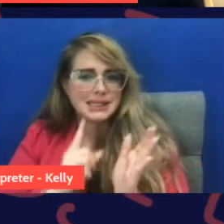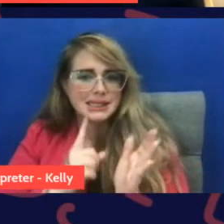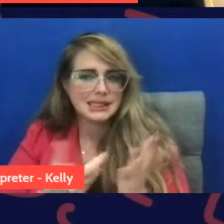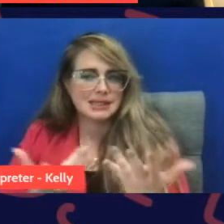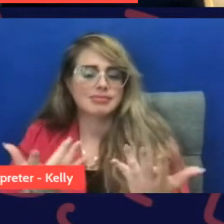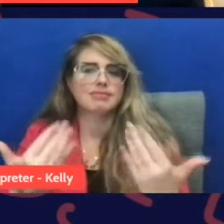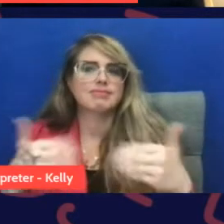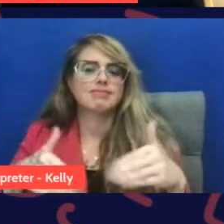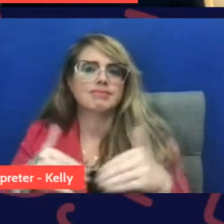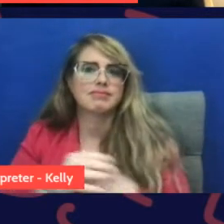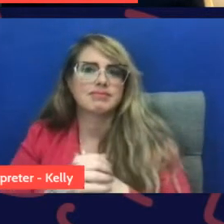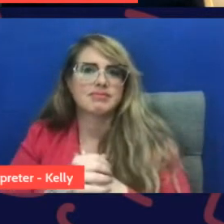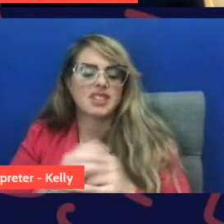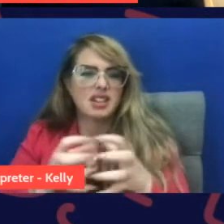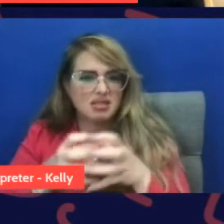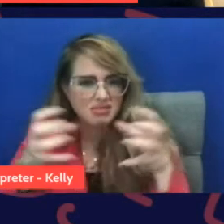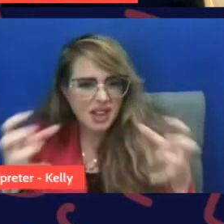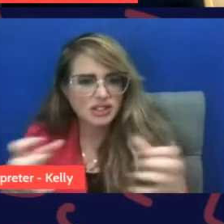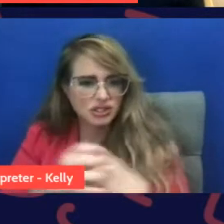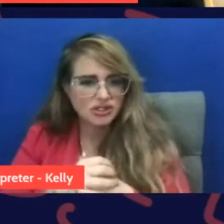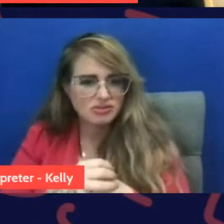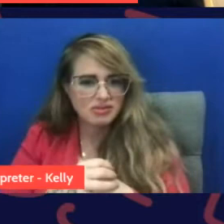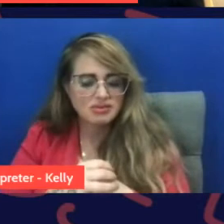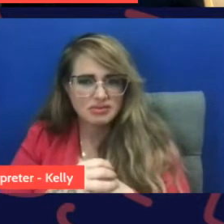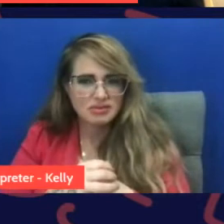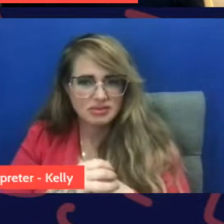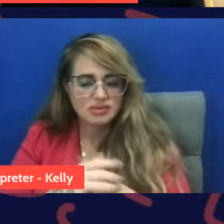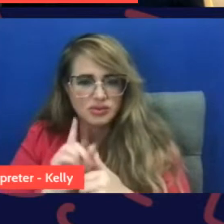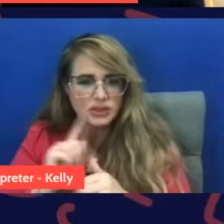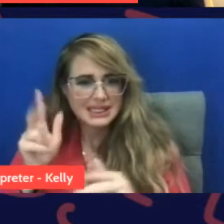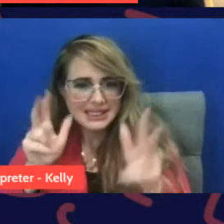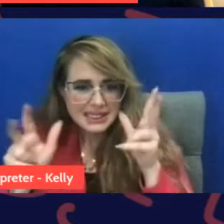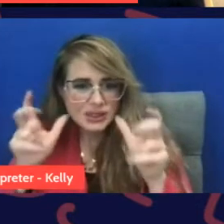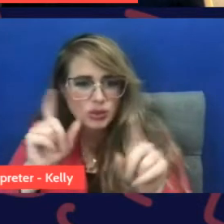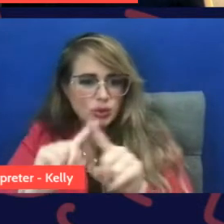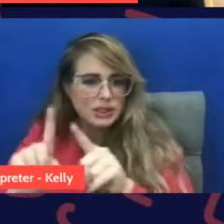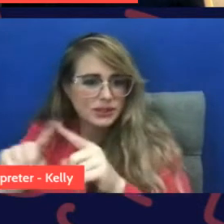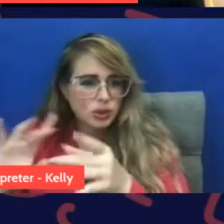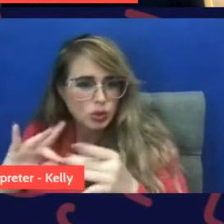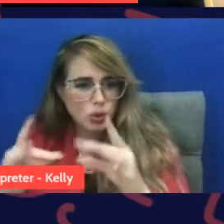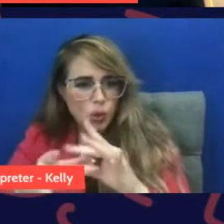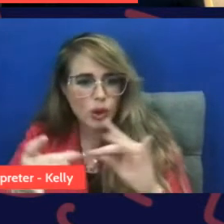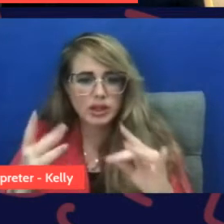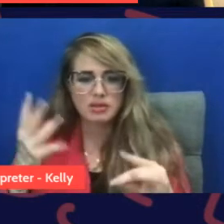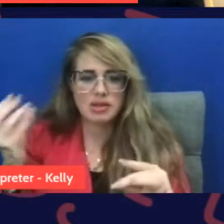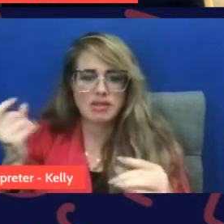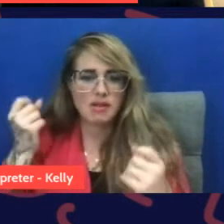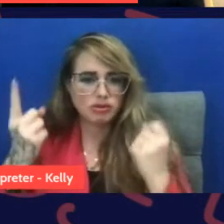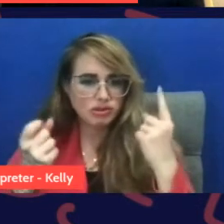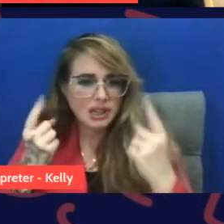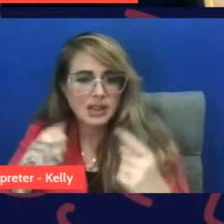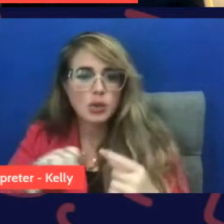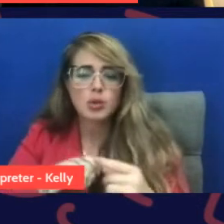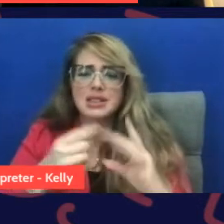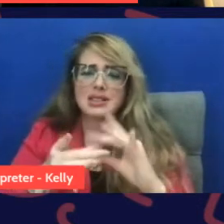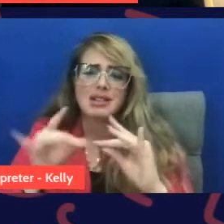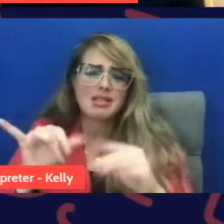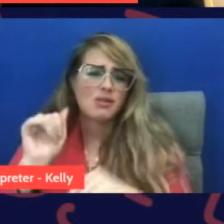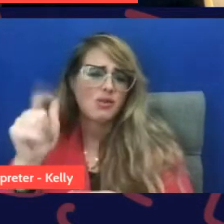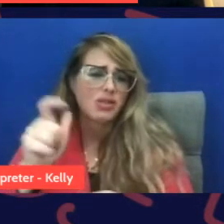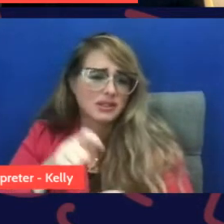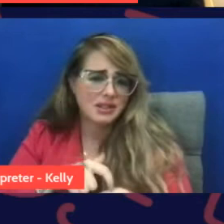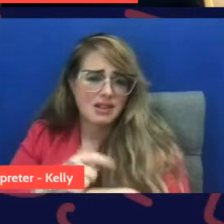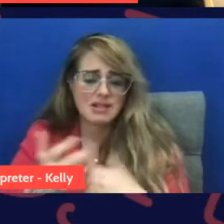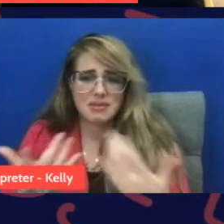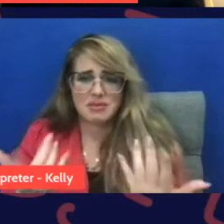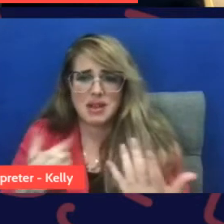golly, so much of it. I mean, so much of it is just listening to all the different stories and all the, and understanding. I mean, we say it all the time, right? I mean, how many,